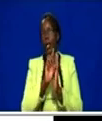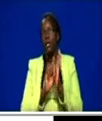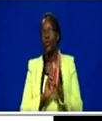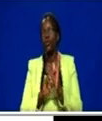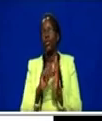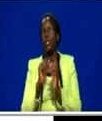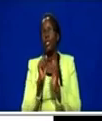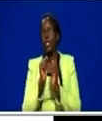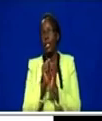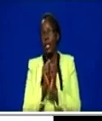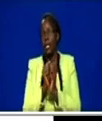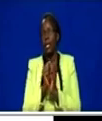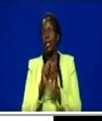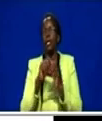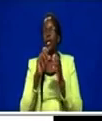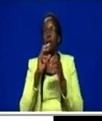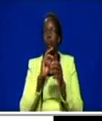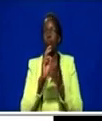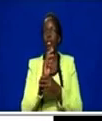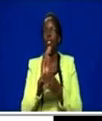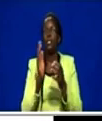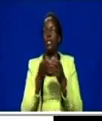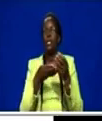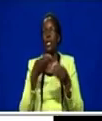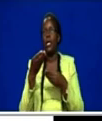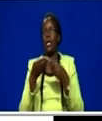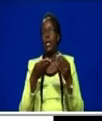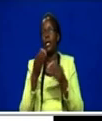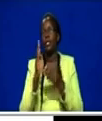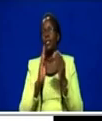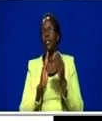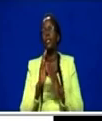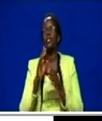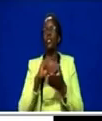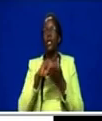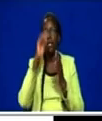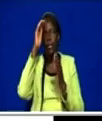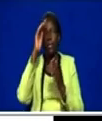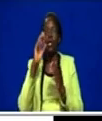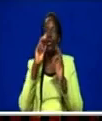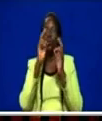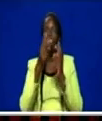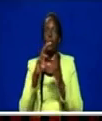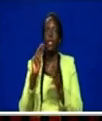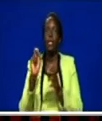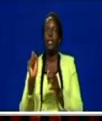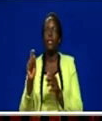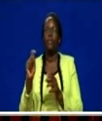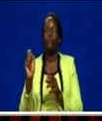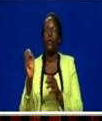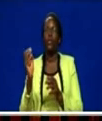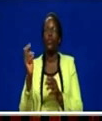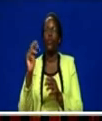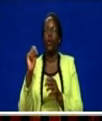studies. Our topic of discussion today is satisfaction of human wants. I'm your